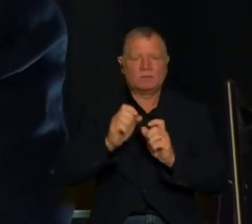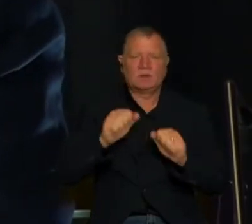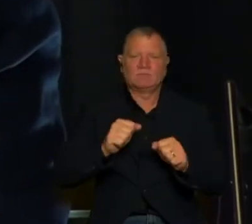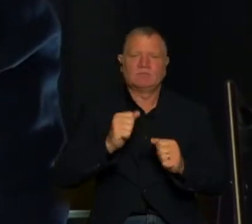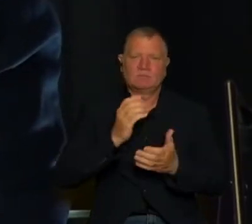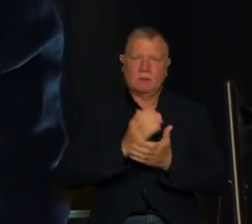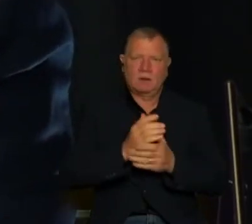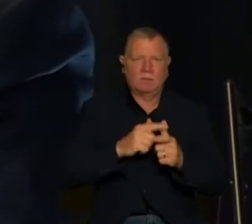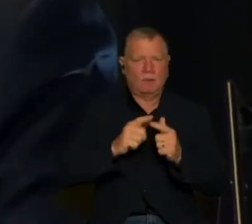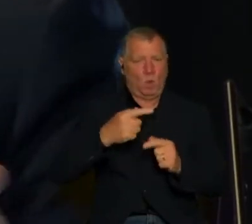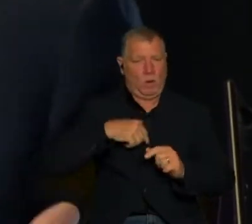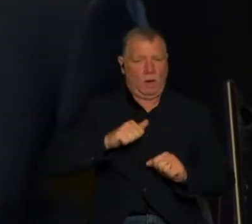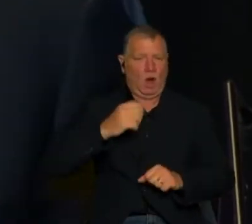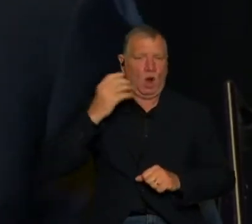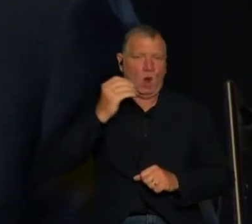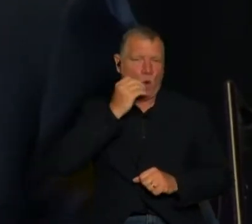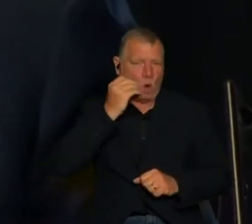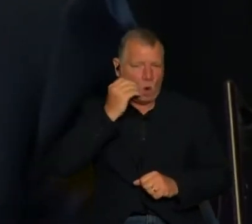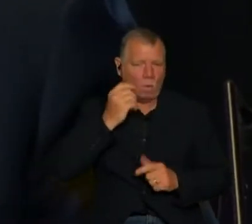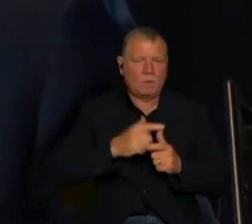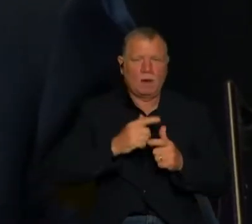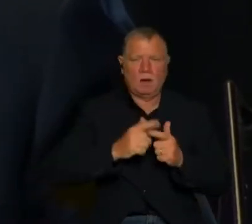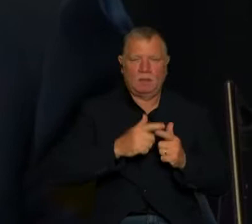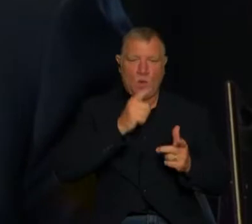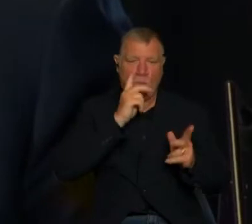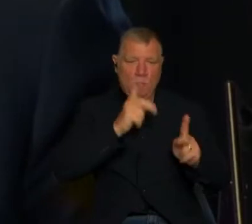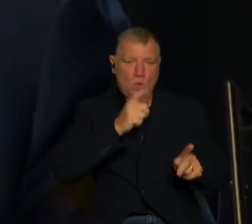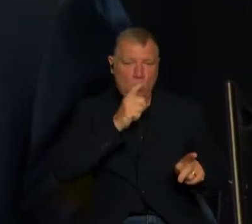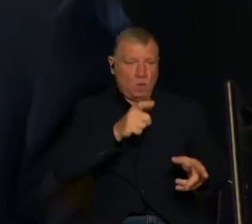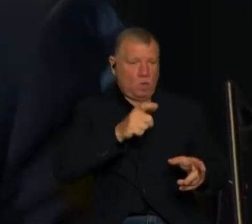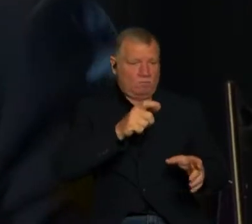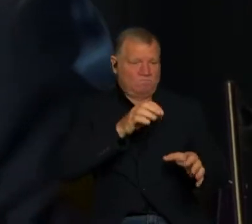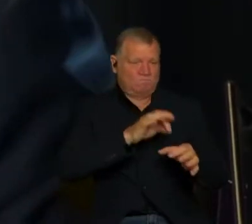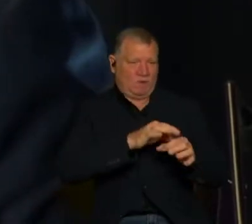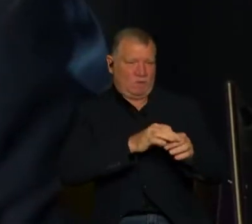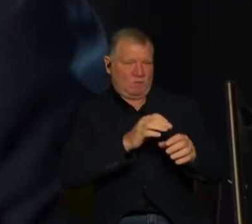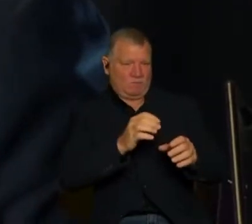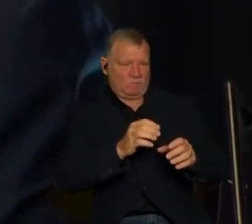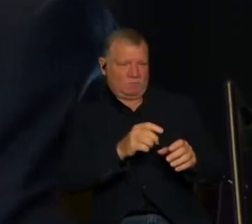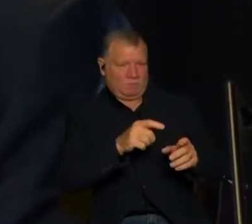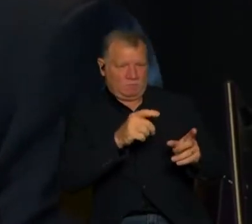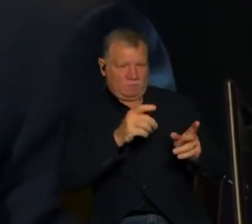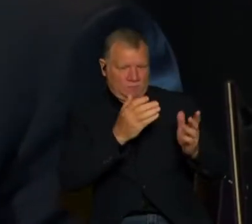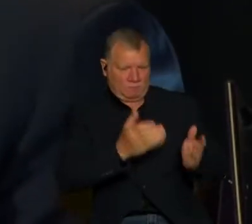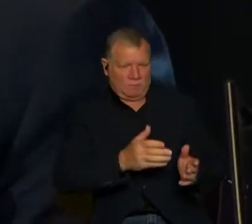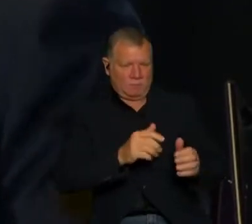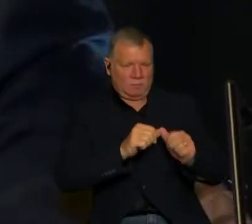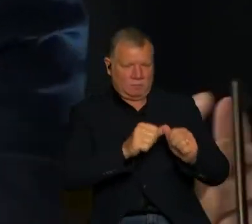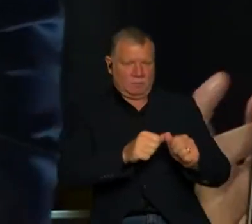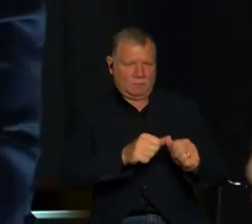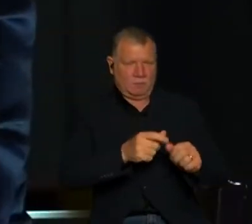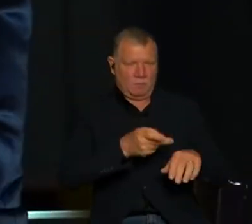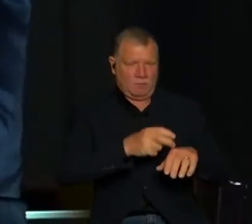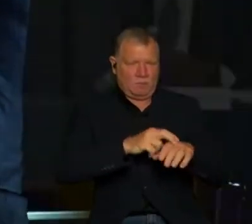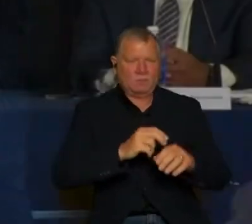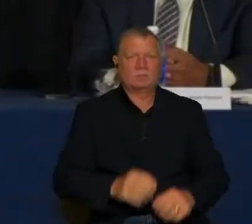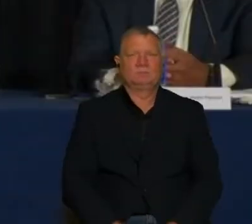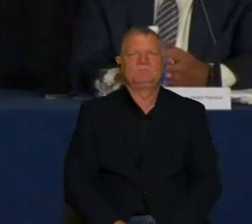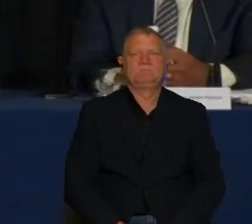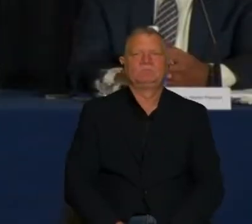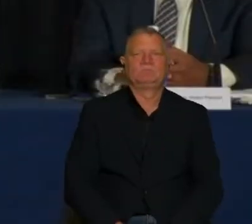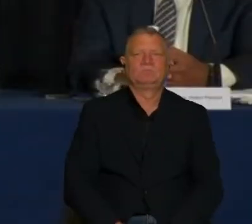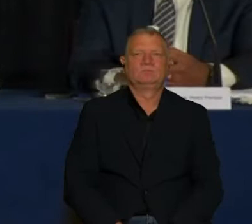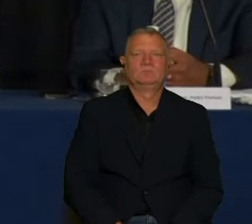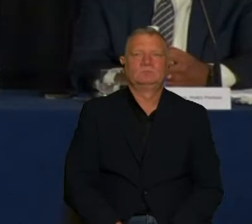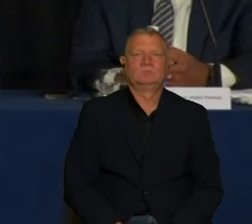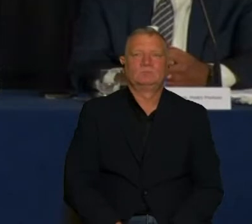that we can go home and let the elected leaders of Puerto Rico govern Puerto Rico. Thank you. David?